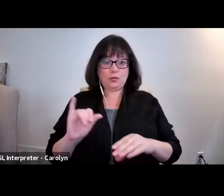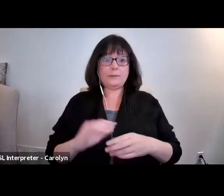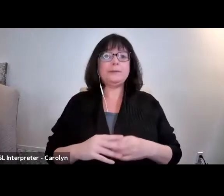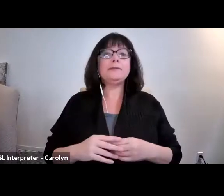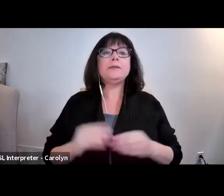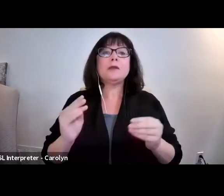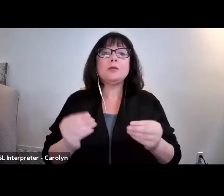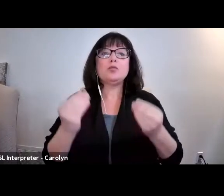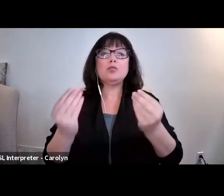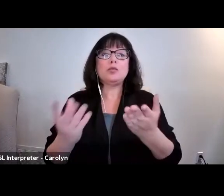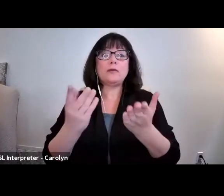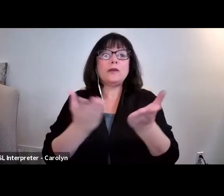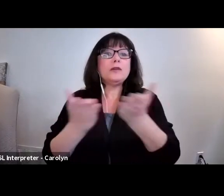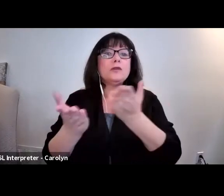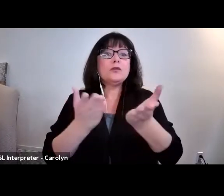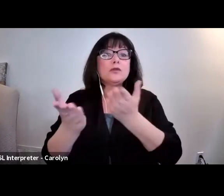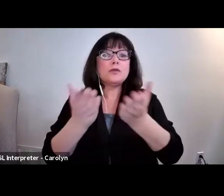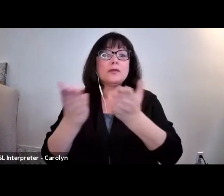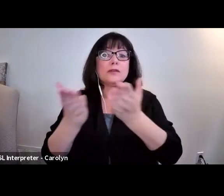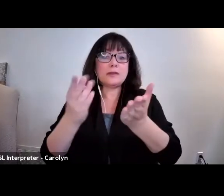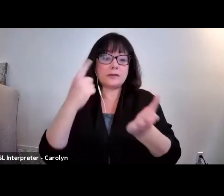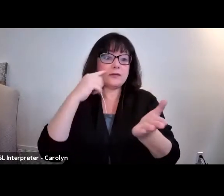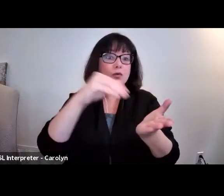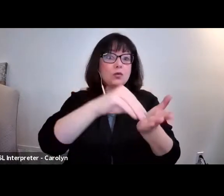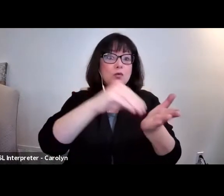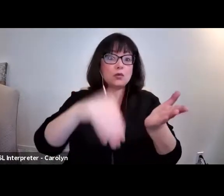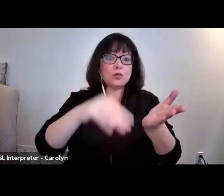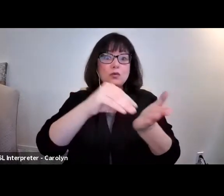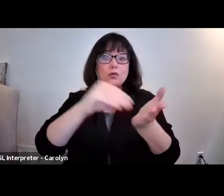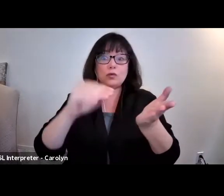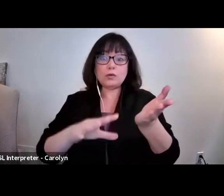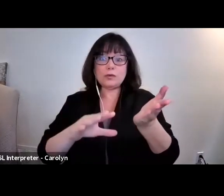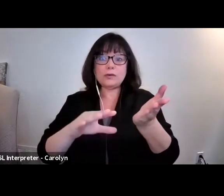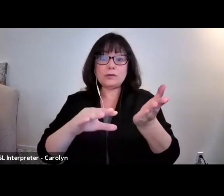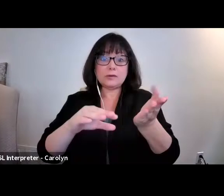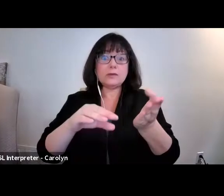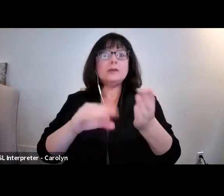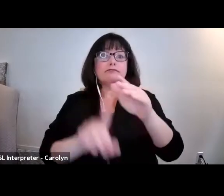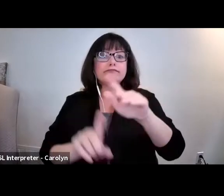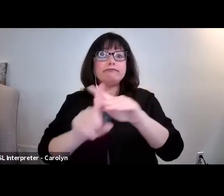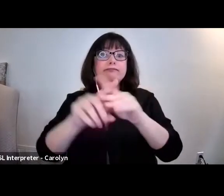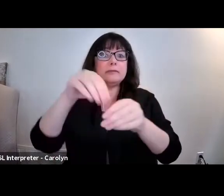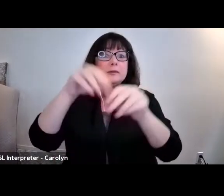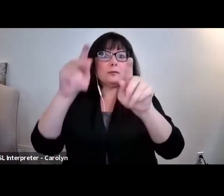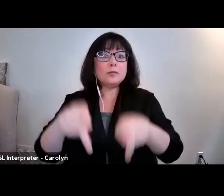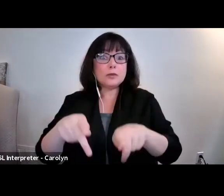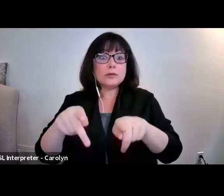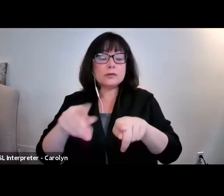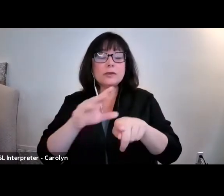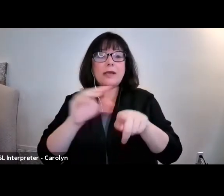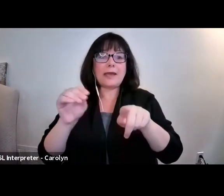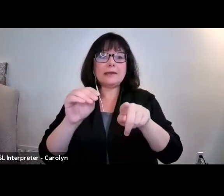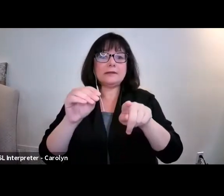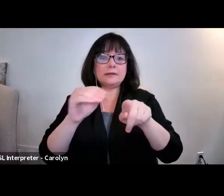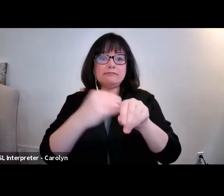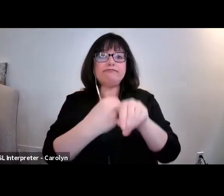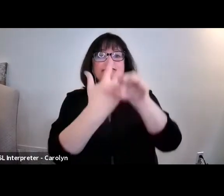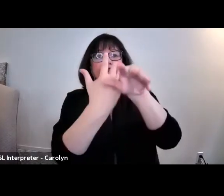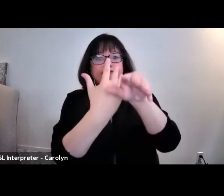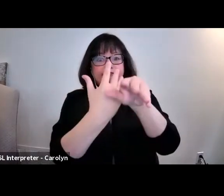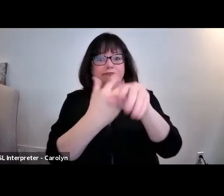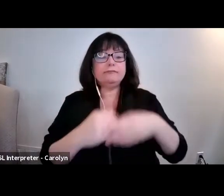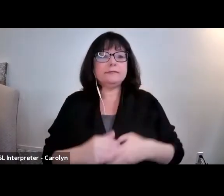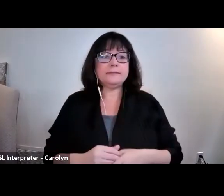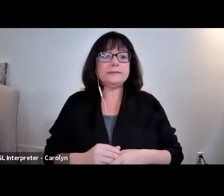in person and remotely. For those who do need to be on our campuses, non-medical mouth and